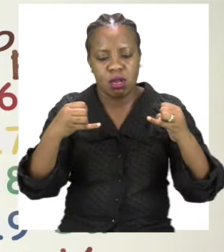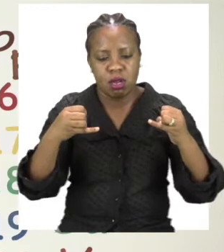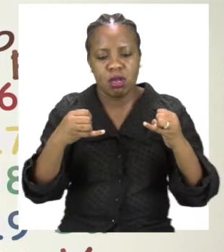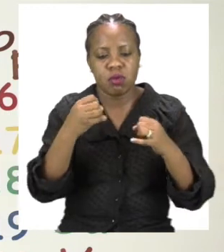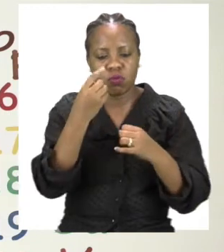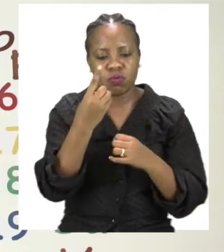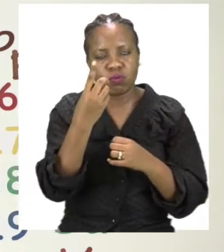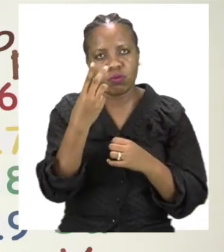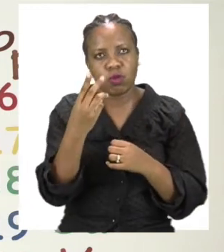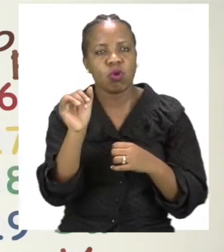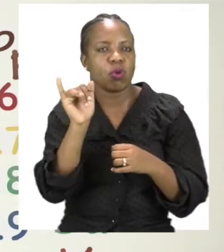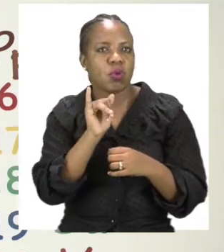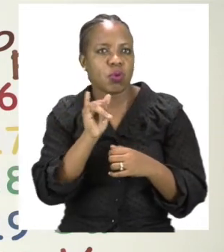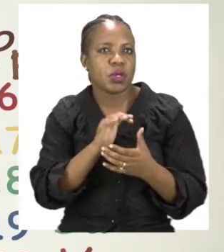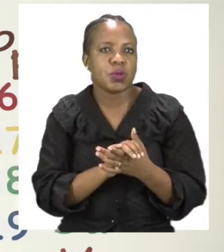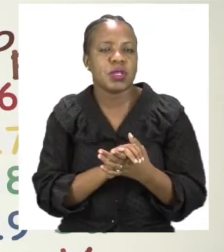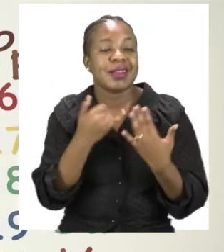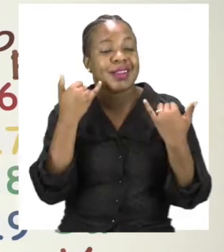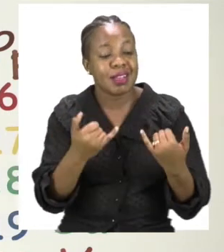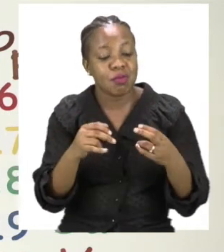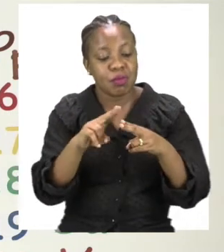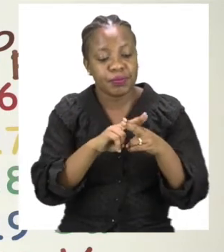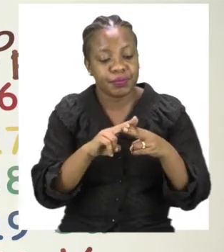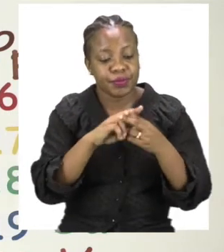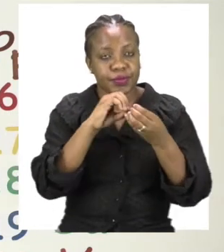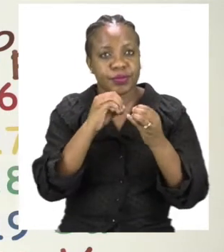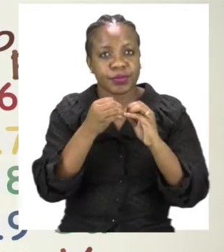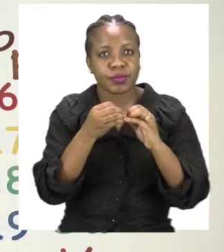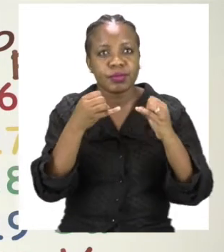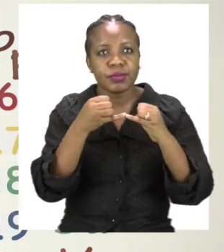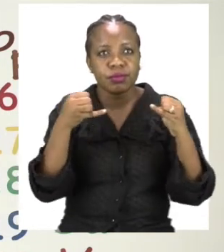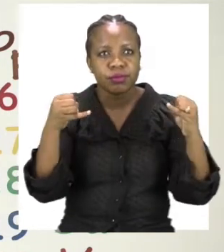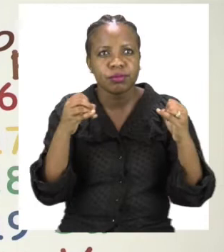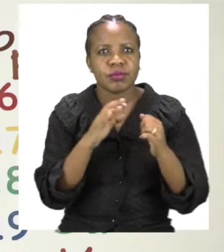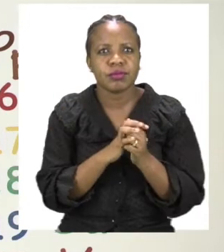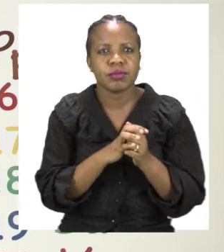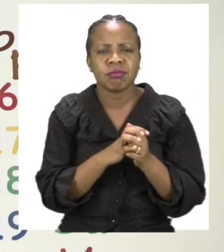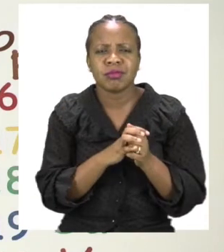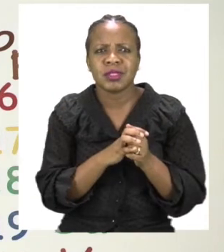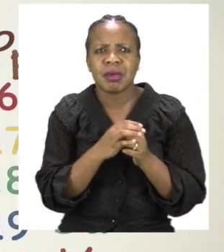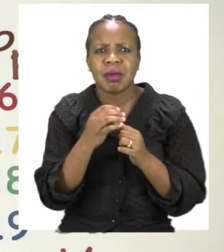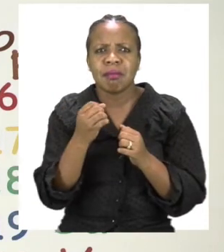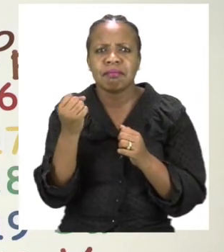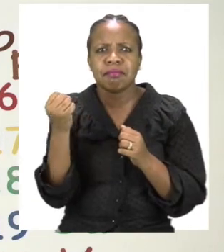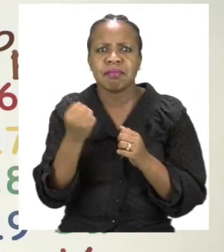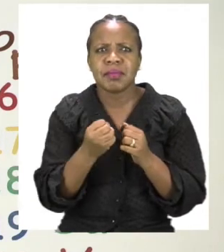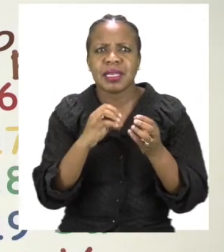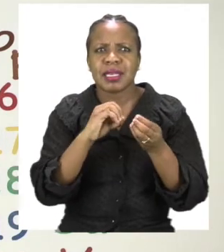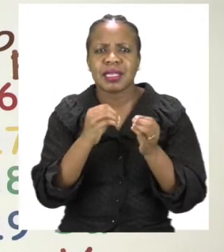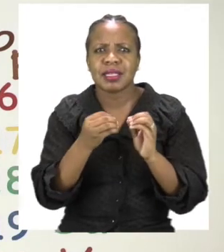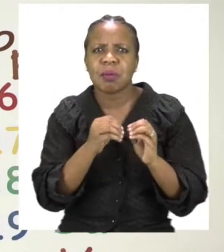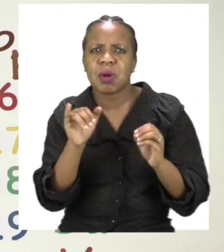case, we are going to use our number line. Now the bigger number there is 4. So we're going to start